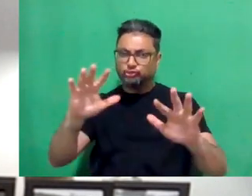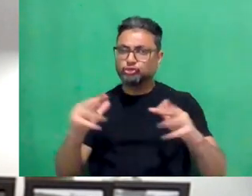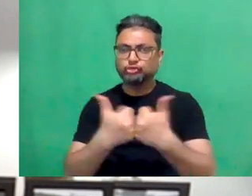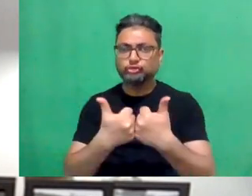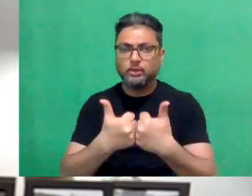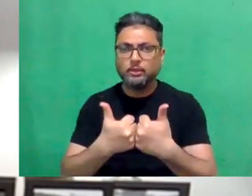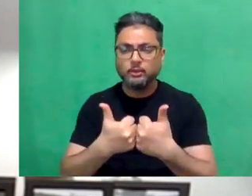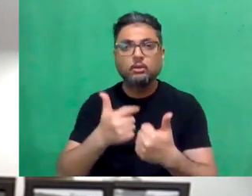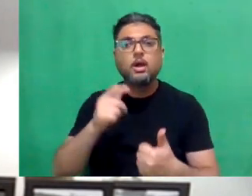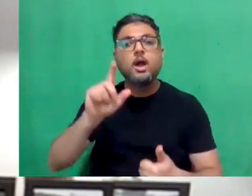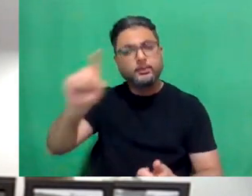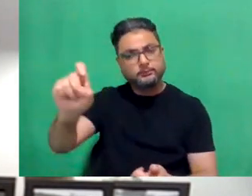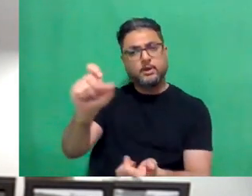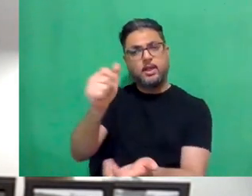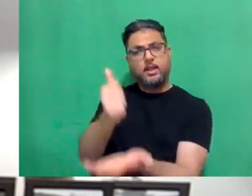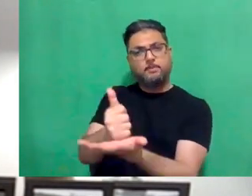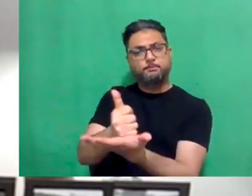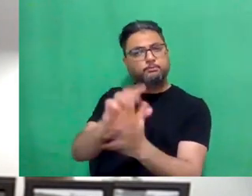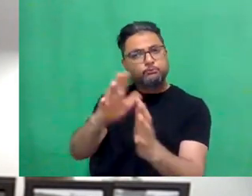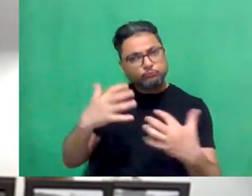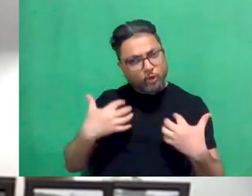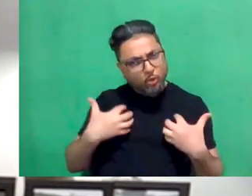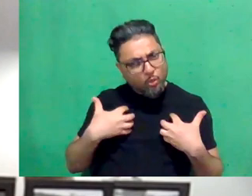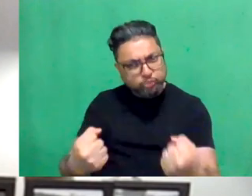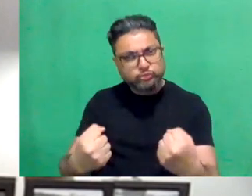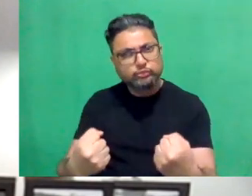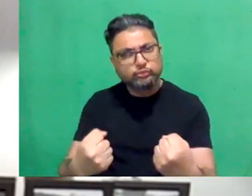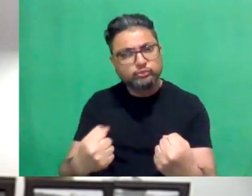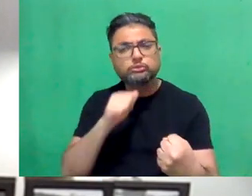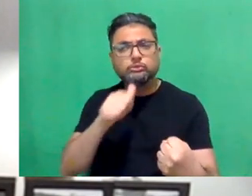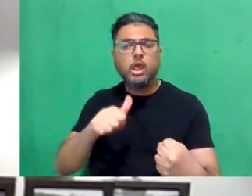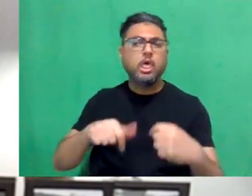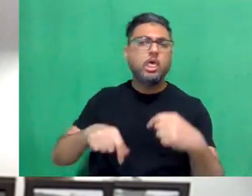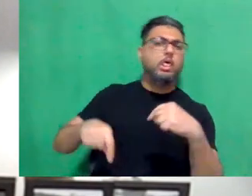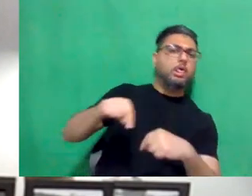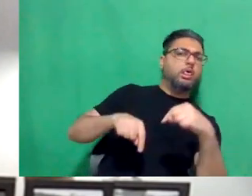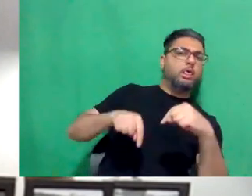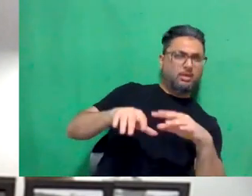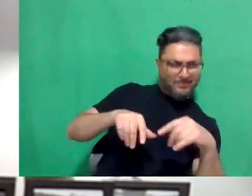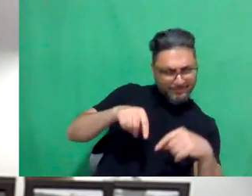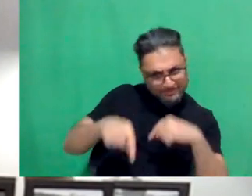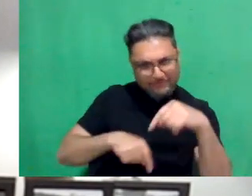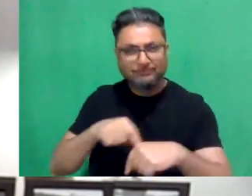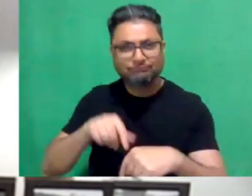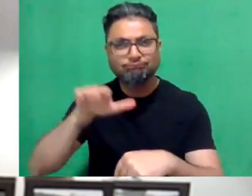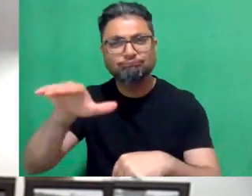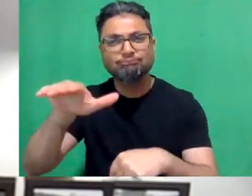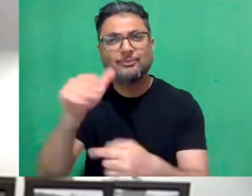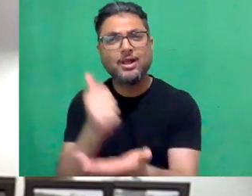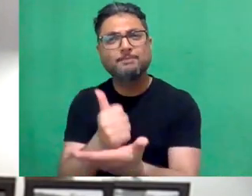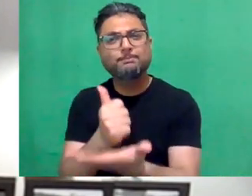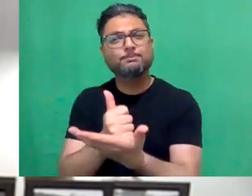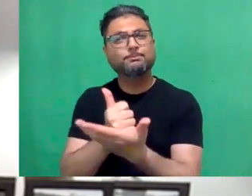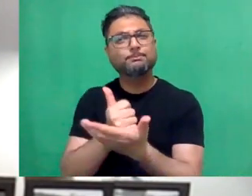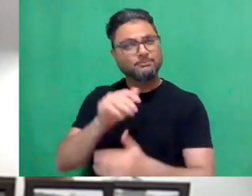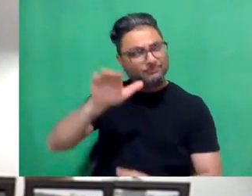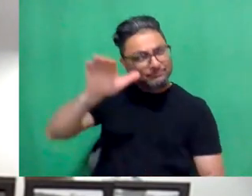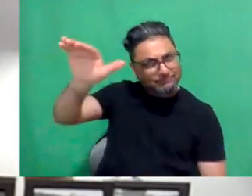do. So be courageous and let us know how we can help you. Ask early, ask often, but please just